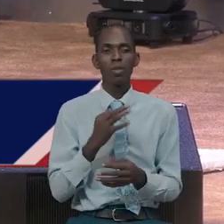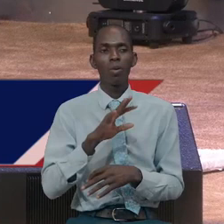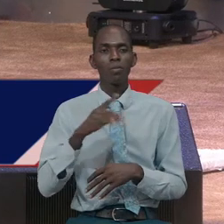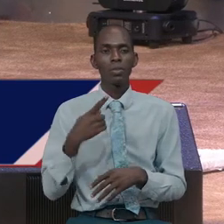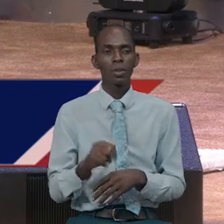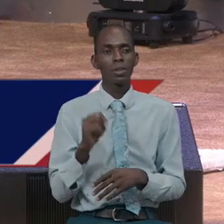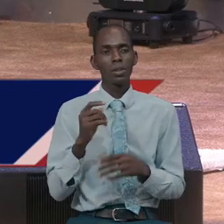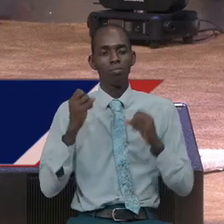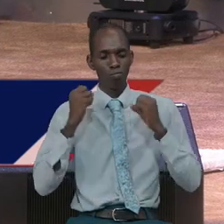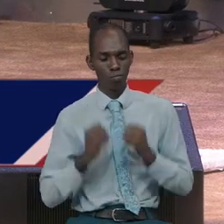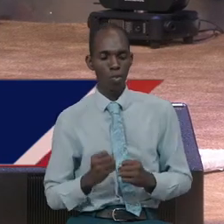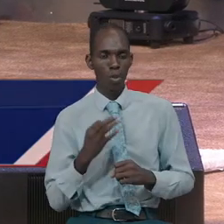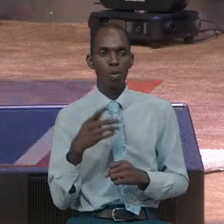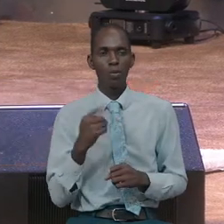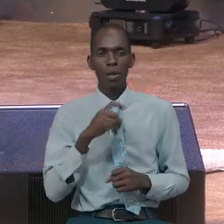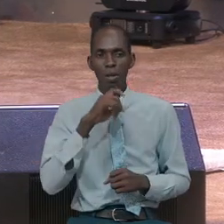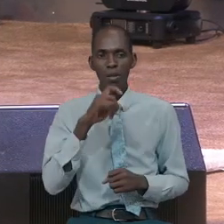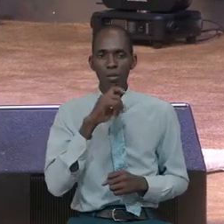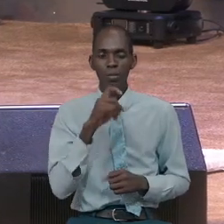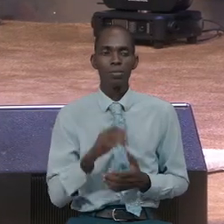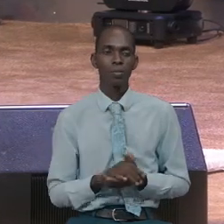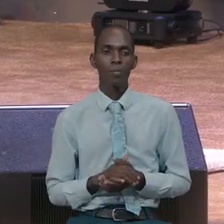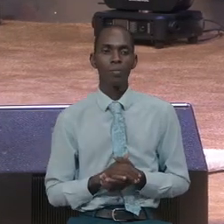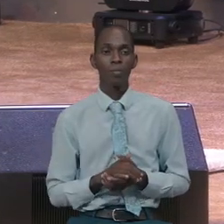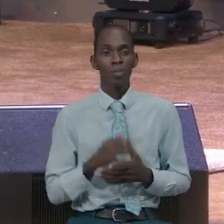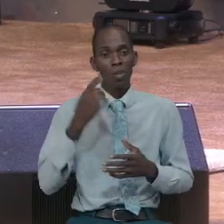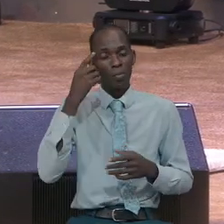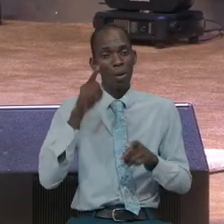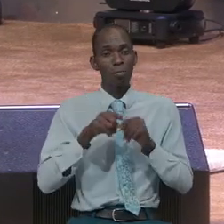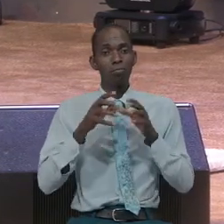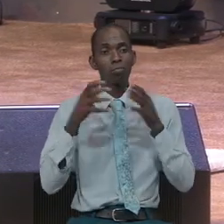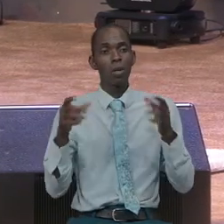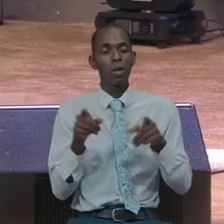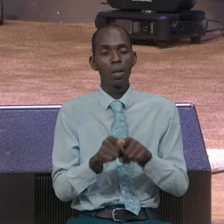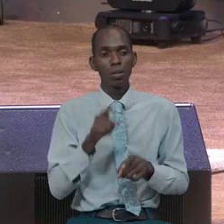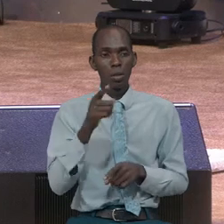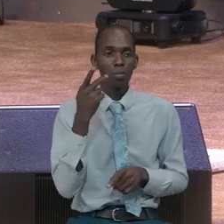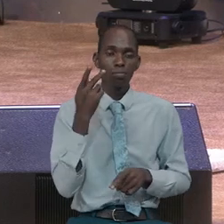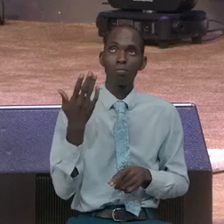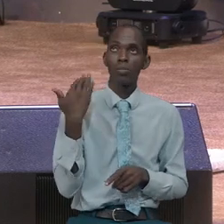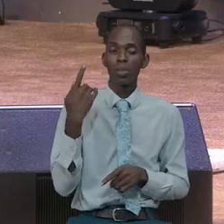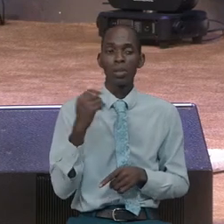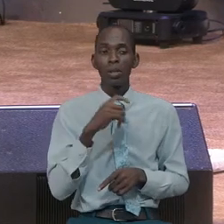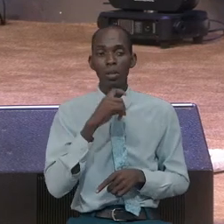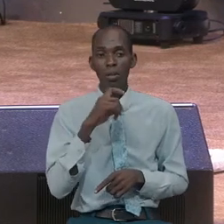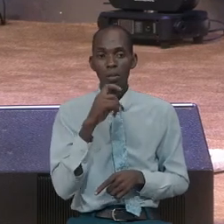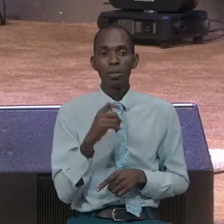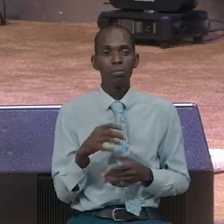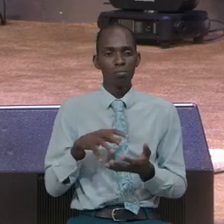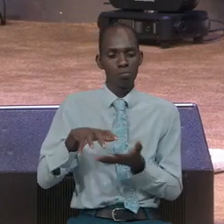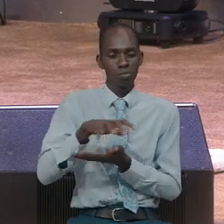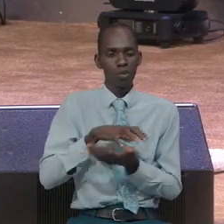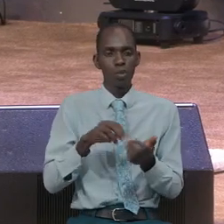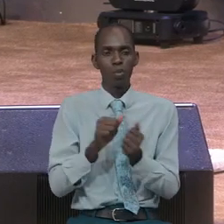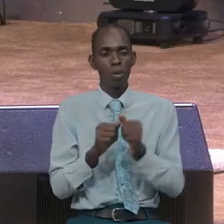in it the strength of the iron. For as much as thou sawest the iron mixed with